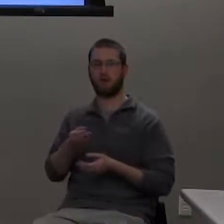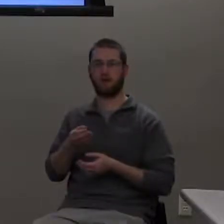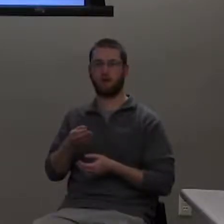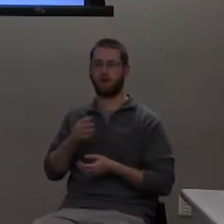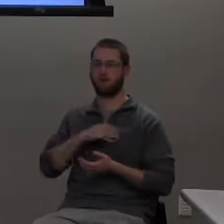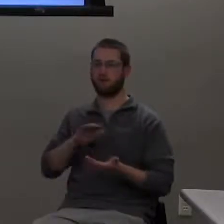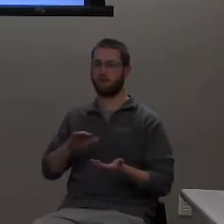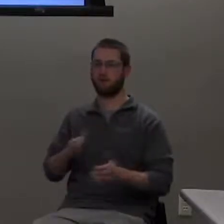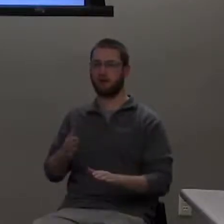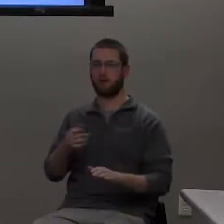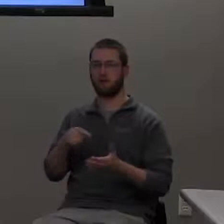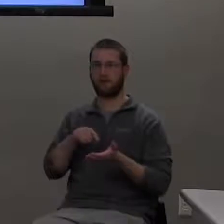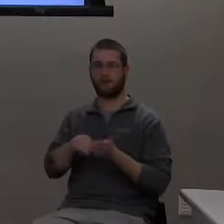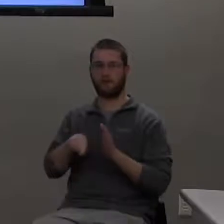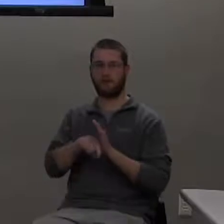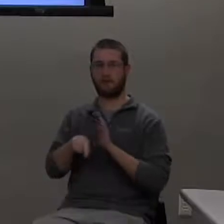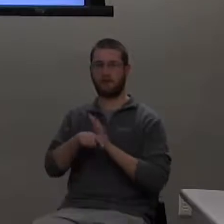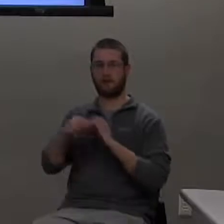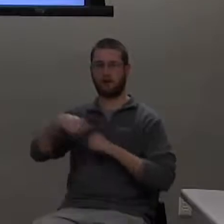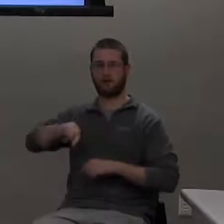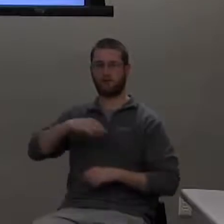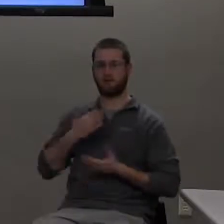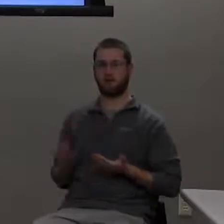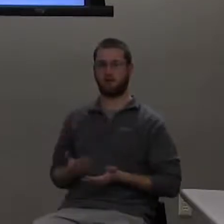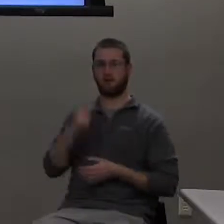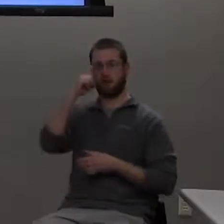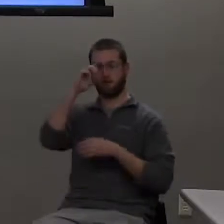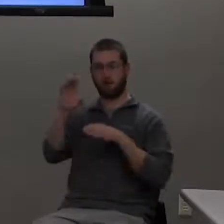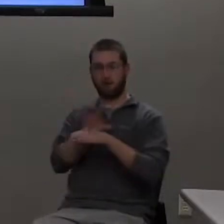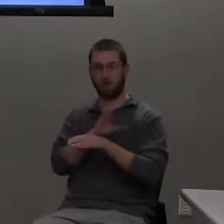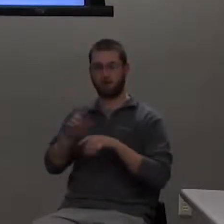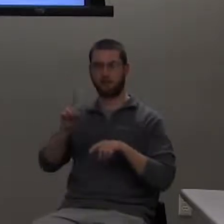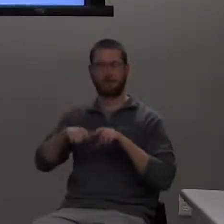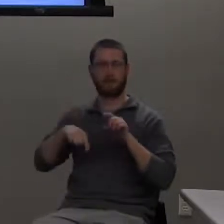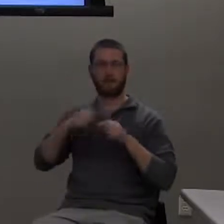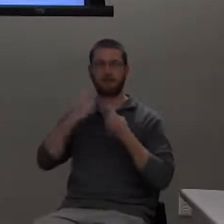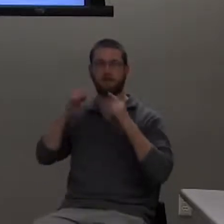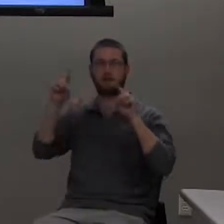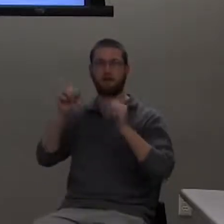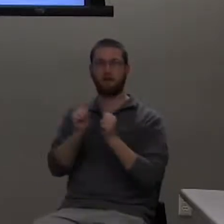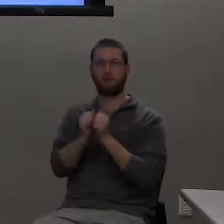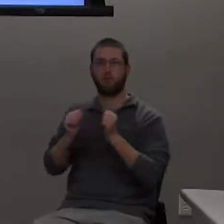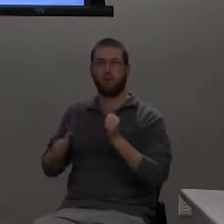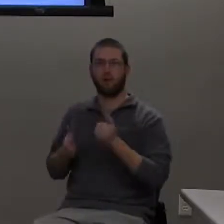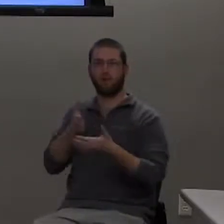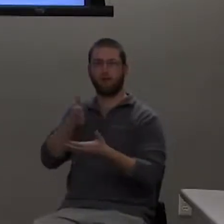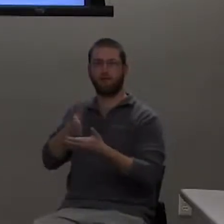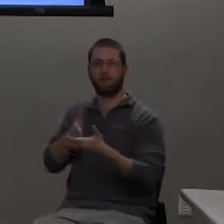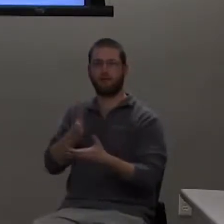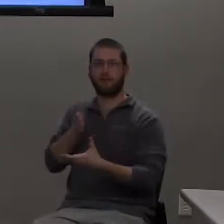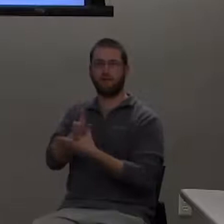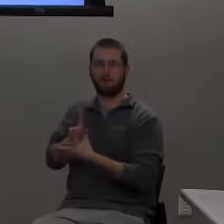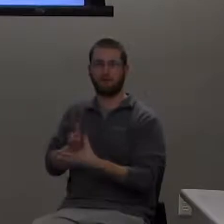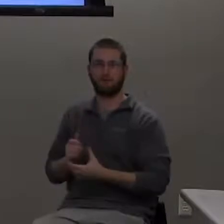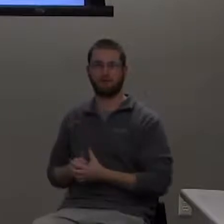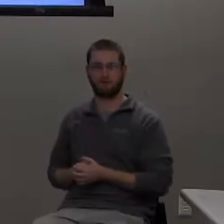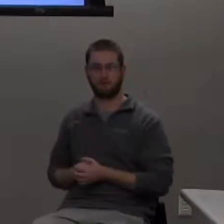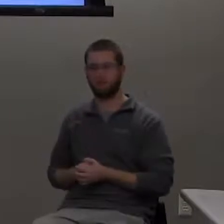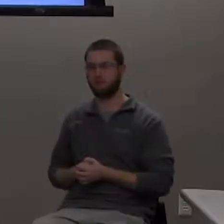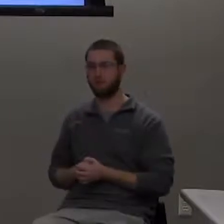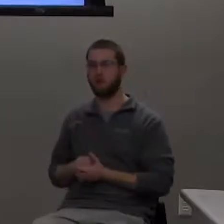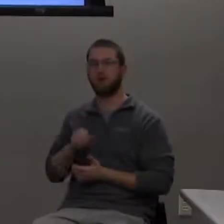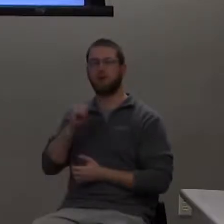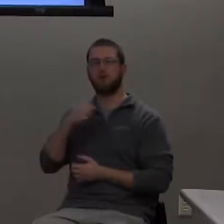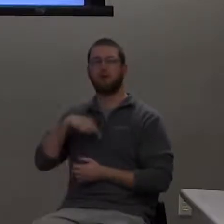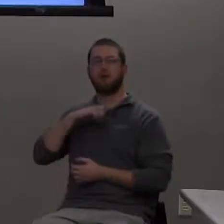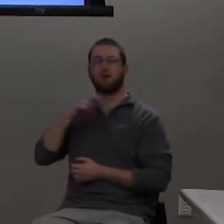them. Because what that business has shown is they can't succeed here without intervention. I only say that to say that